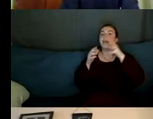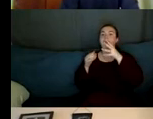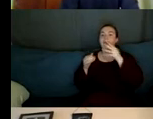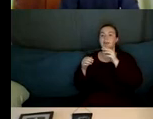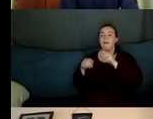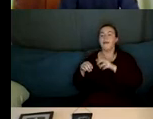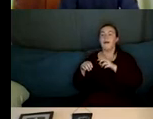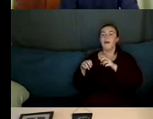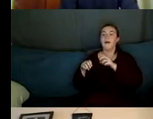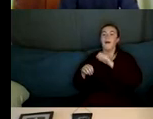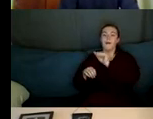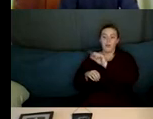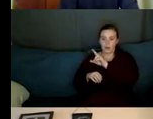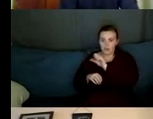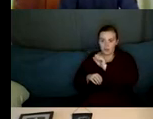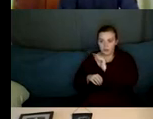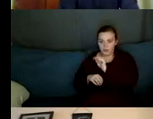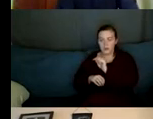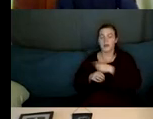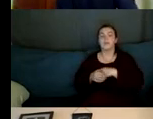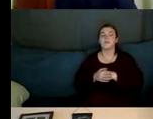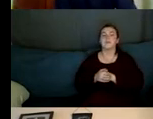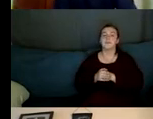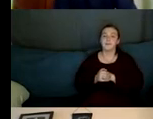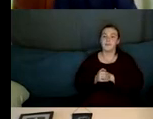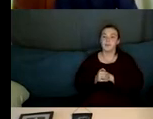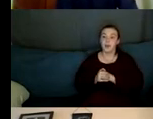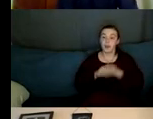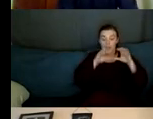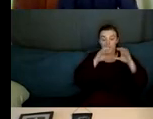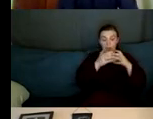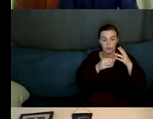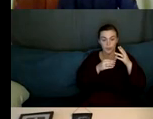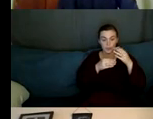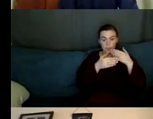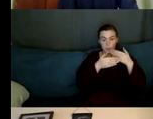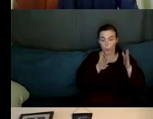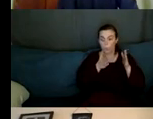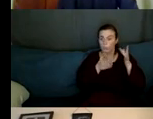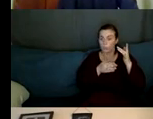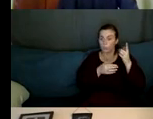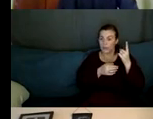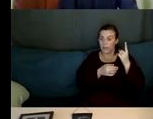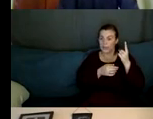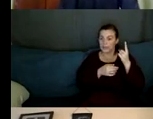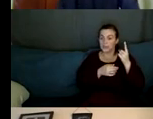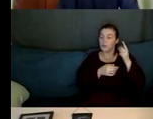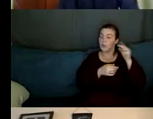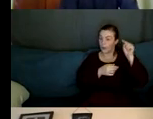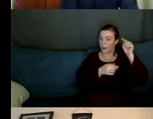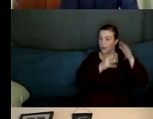right here. And so I'm saying, okay, so classroom 1, clearly that's in North America. Classroom 2,